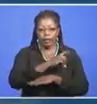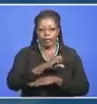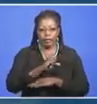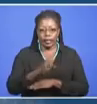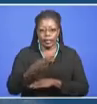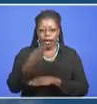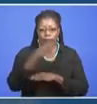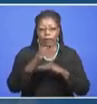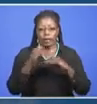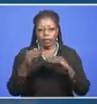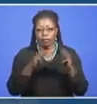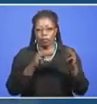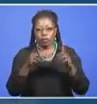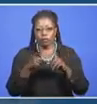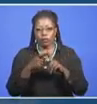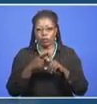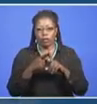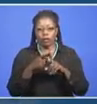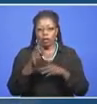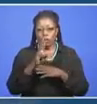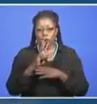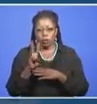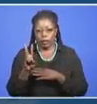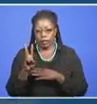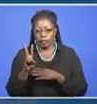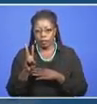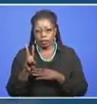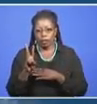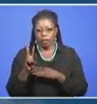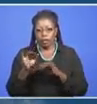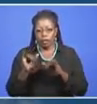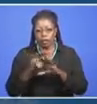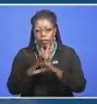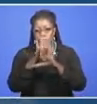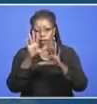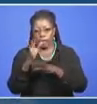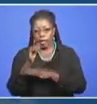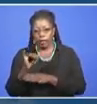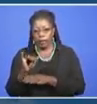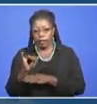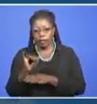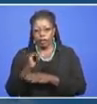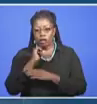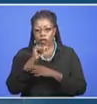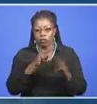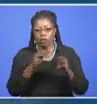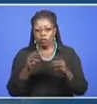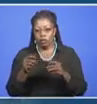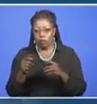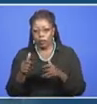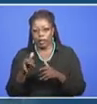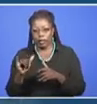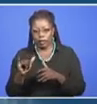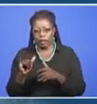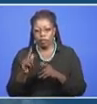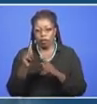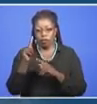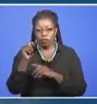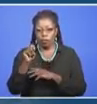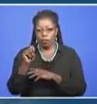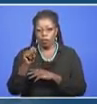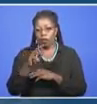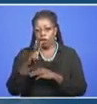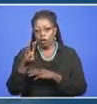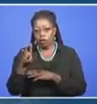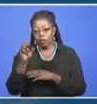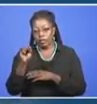trough now making its move towards the west, so that will lead to a bit of clearance, but don't move too soon. We have this tropical wave near the southeast